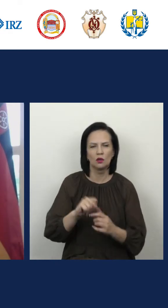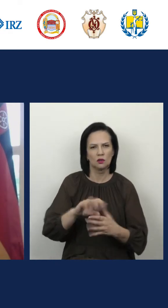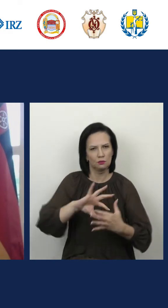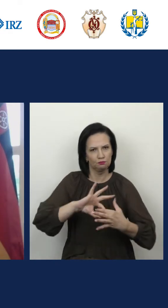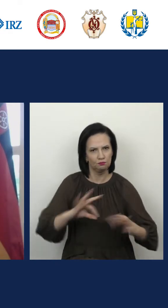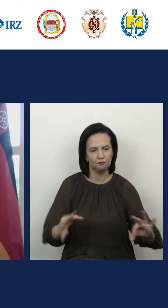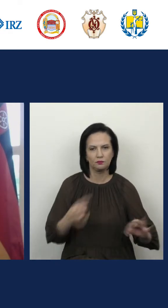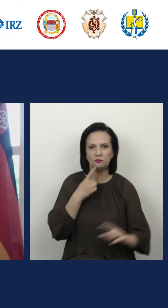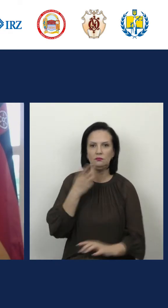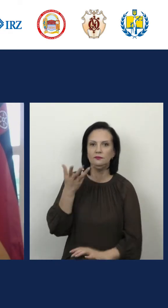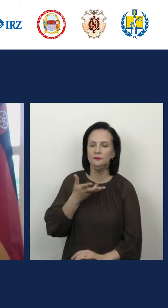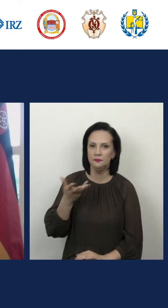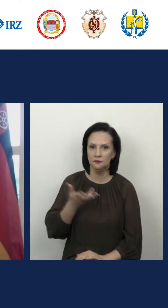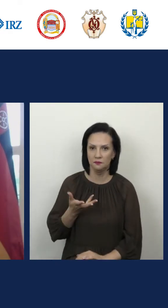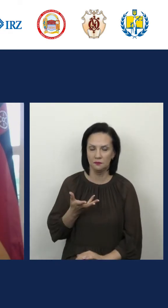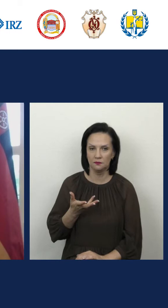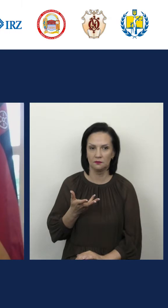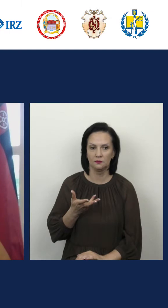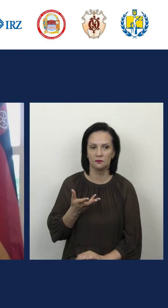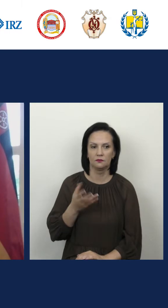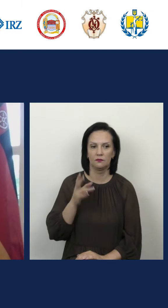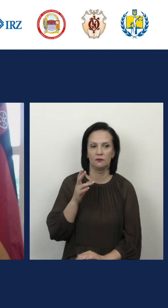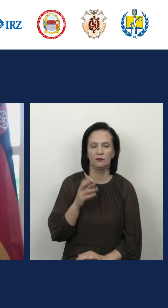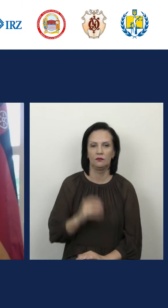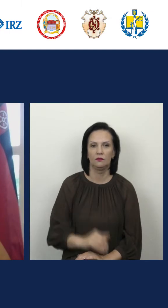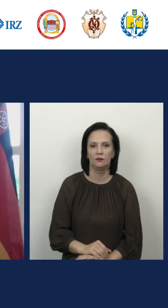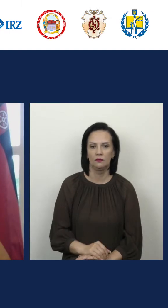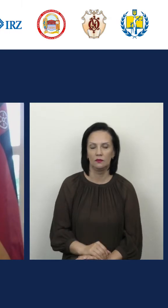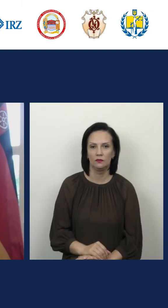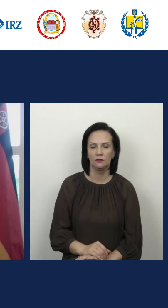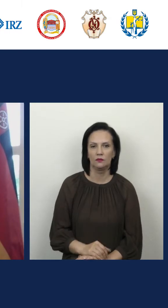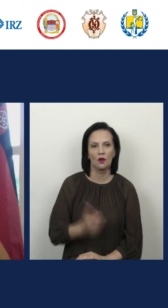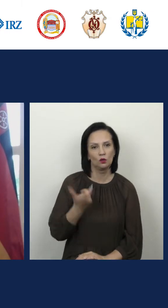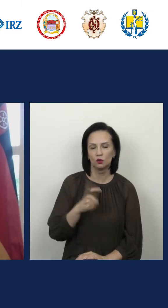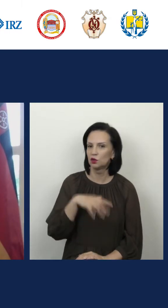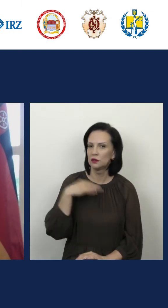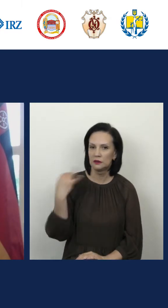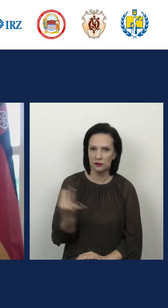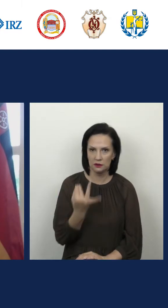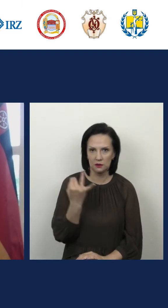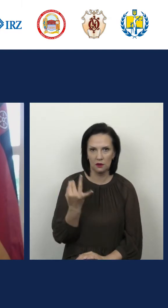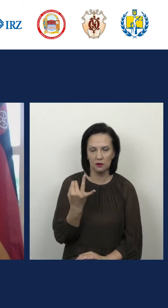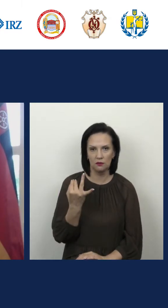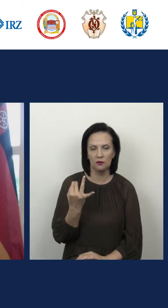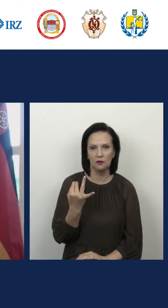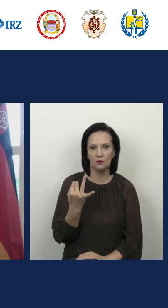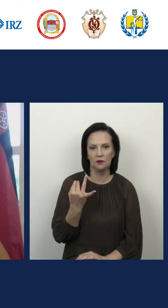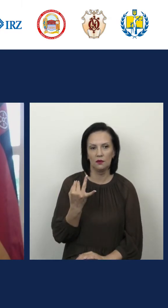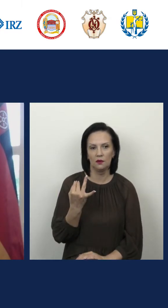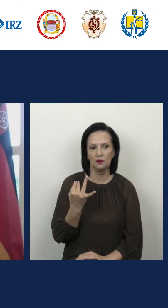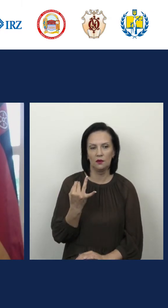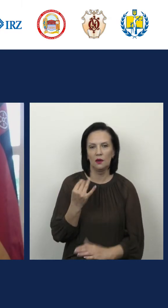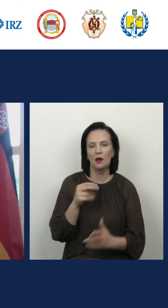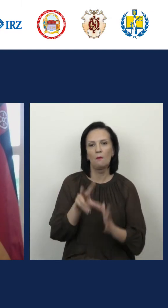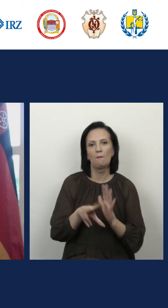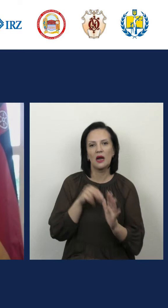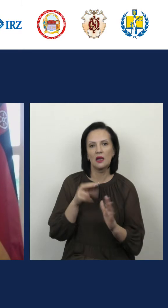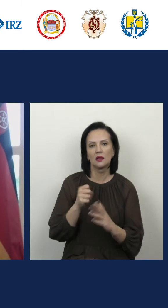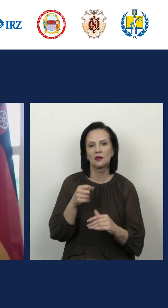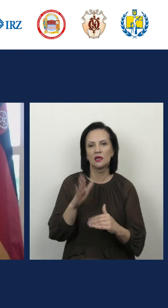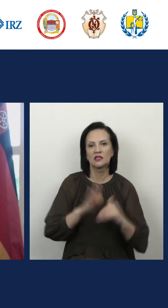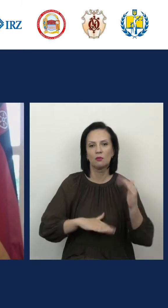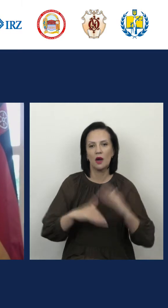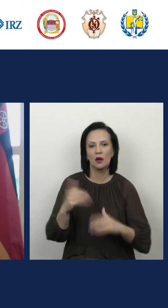Thank you very much for this very interesting presentation, for your very interesting